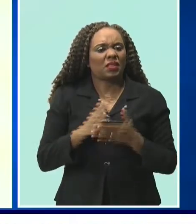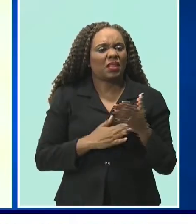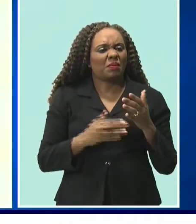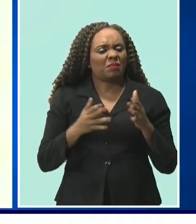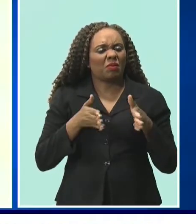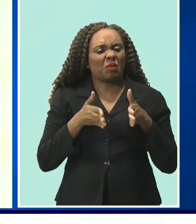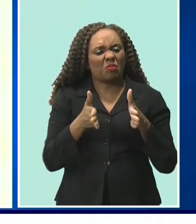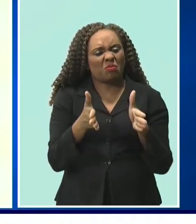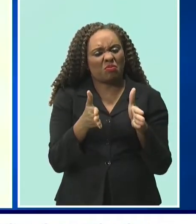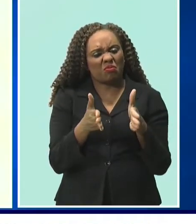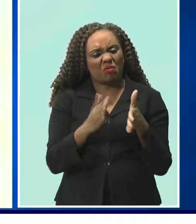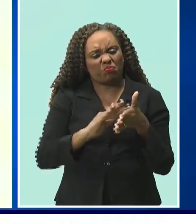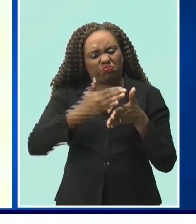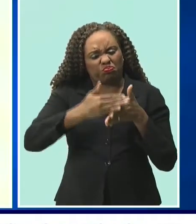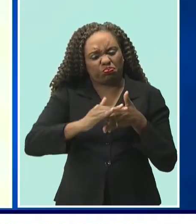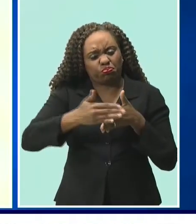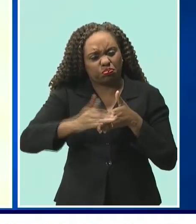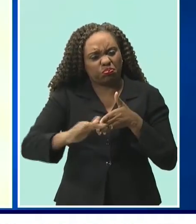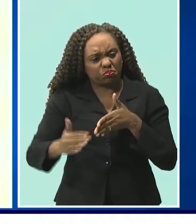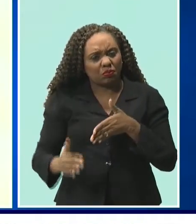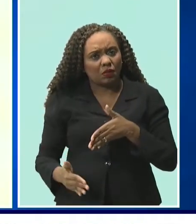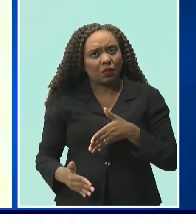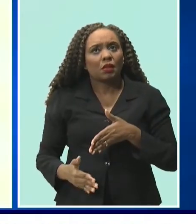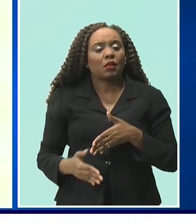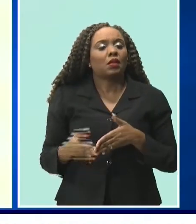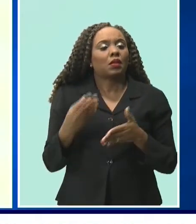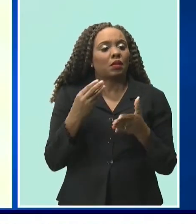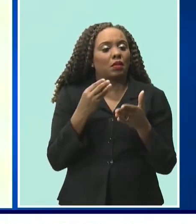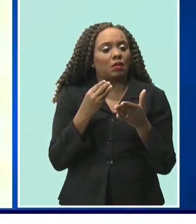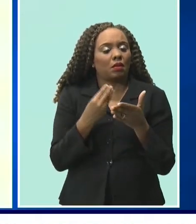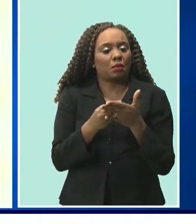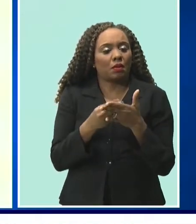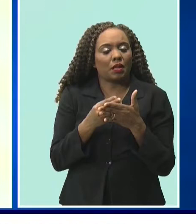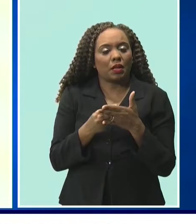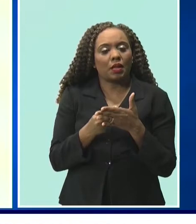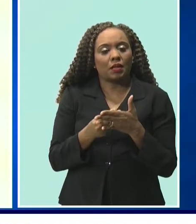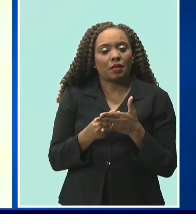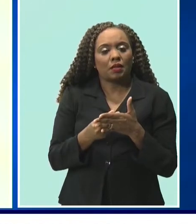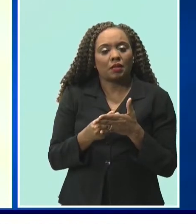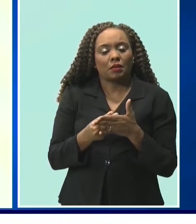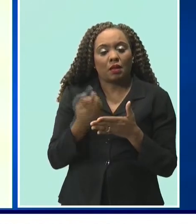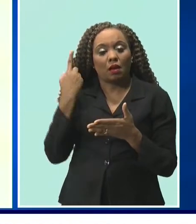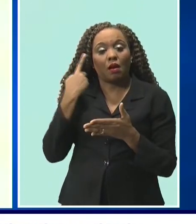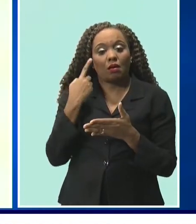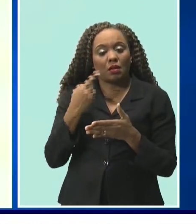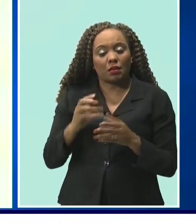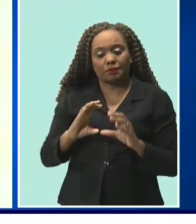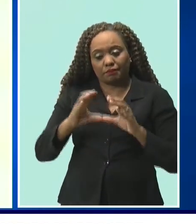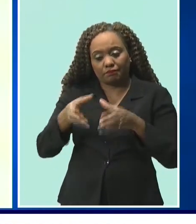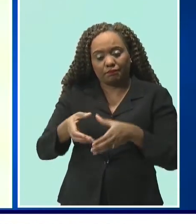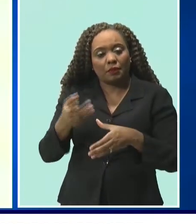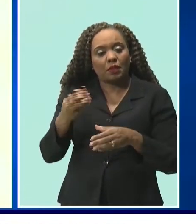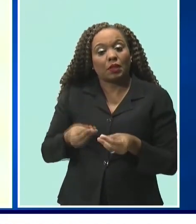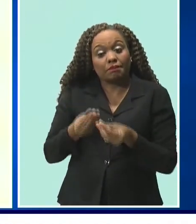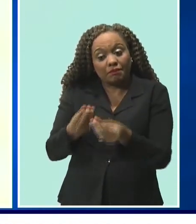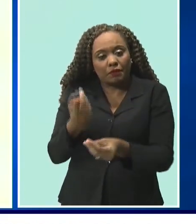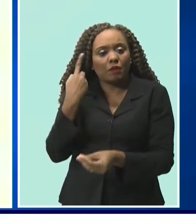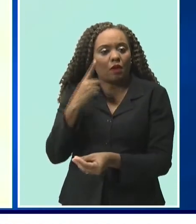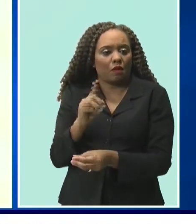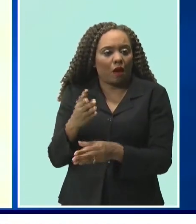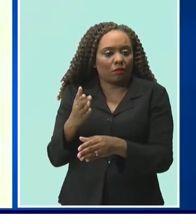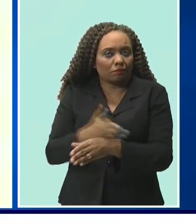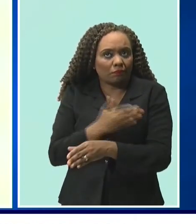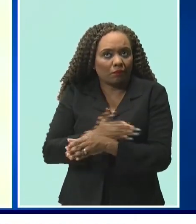being funded by government and the Inter-American Development Bank. Now, the ministry's survey aims to examine the effects